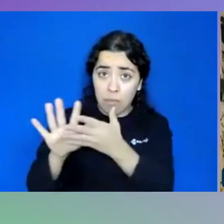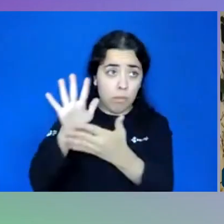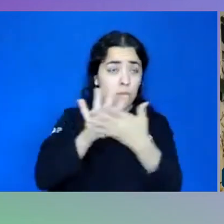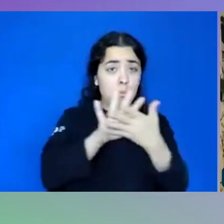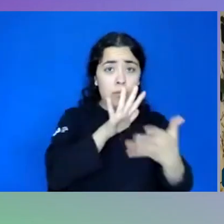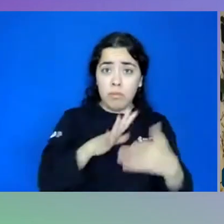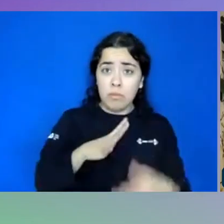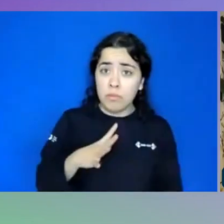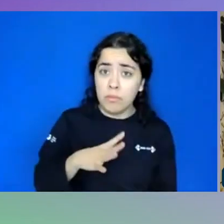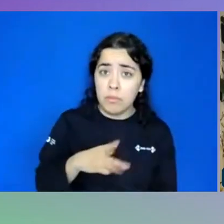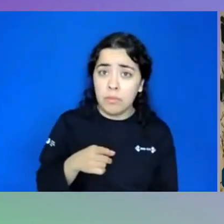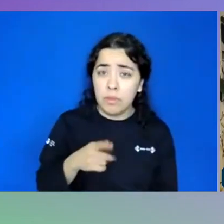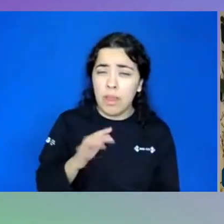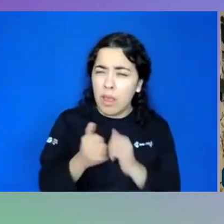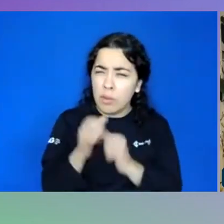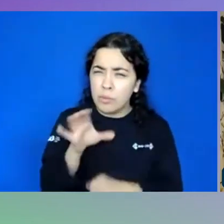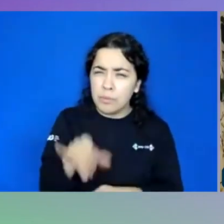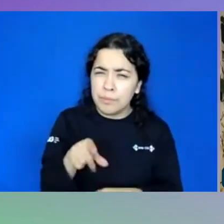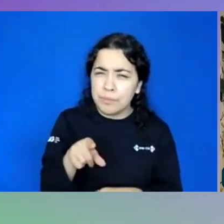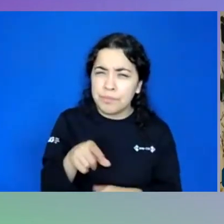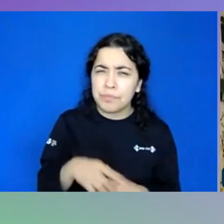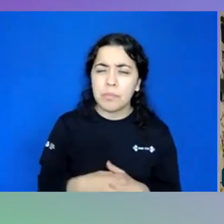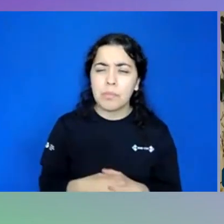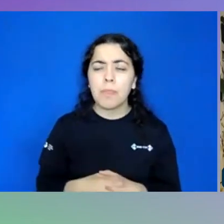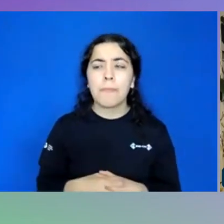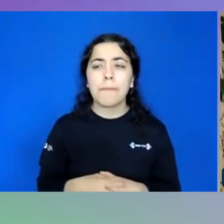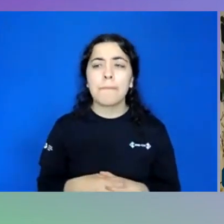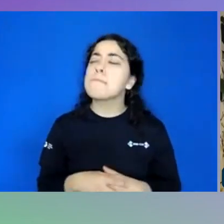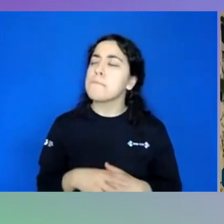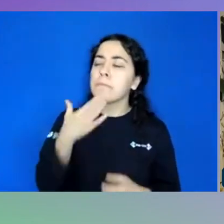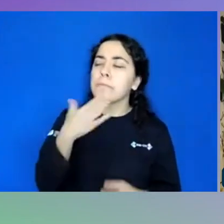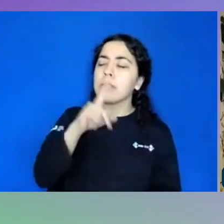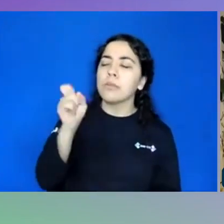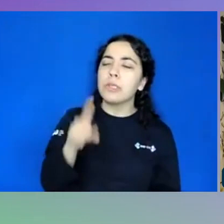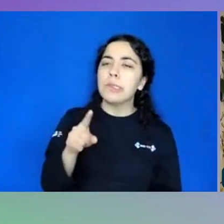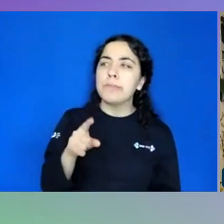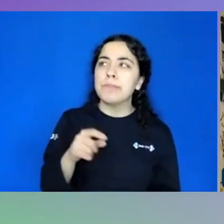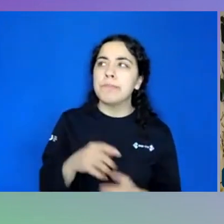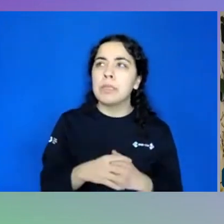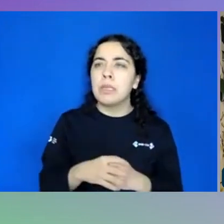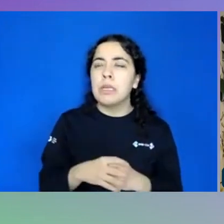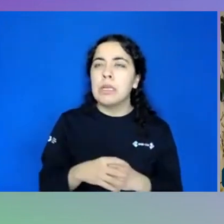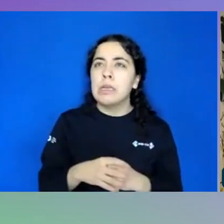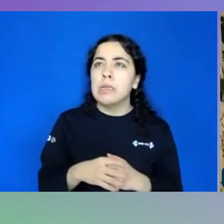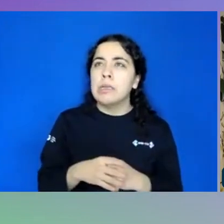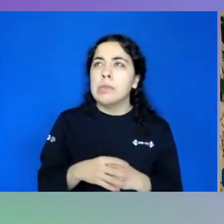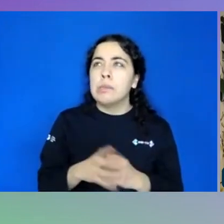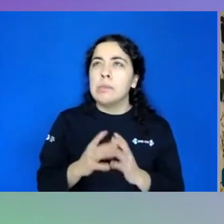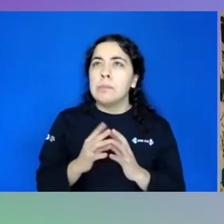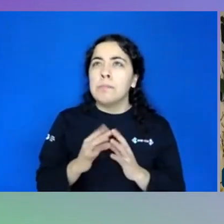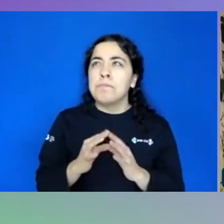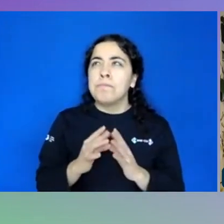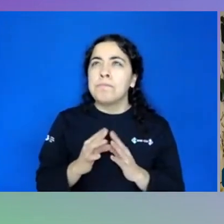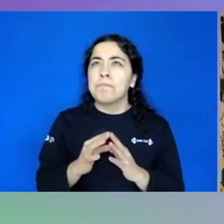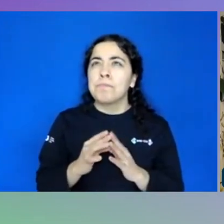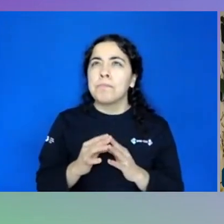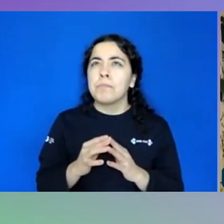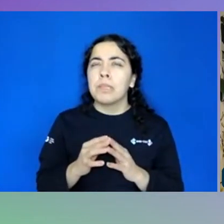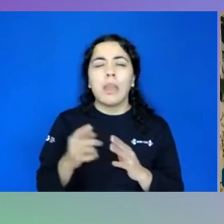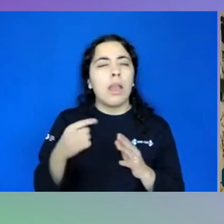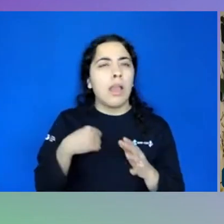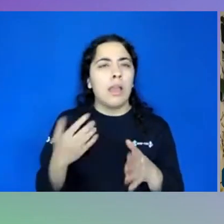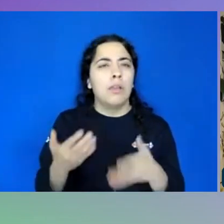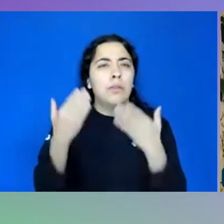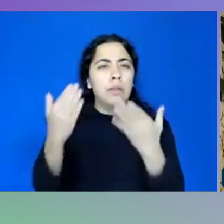All right, that's quite it's a good question. It's a bit techy. I would recommend